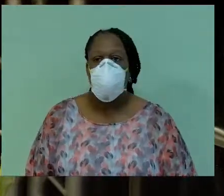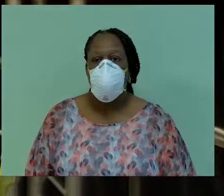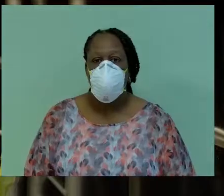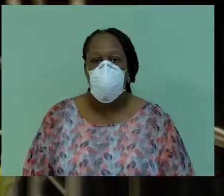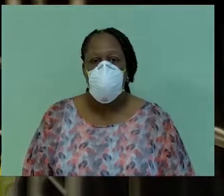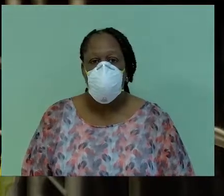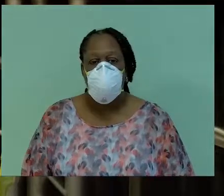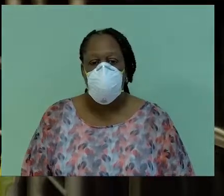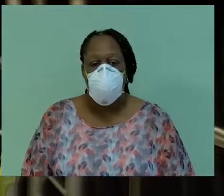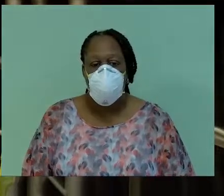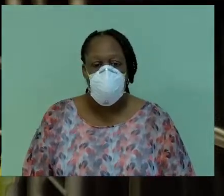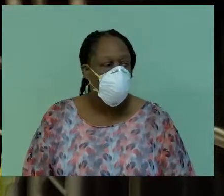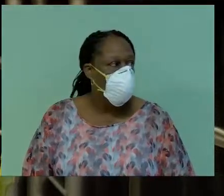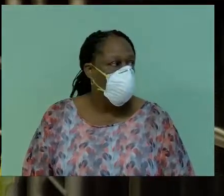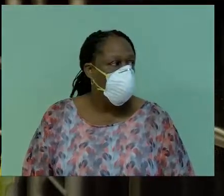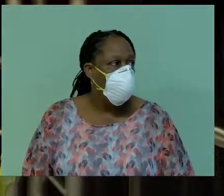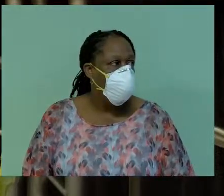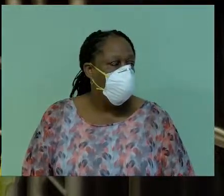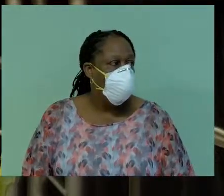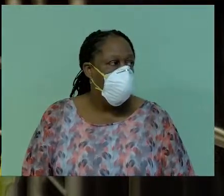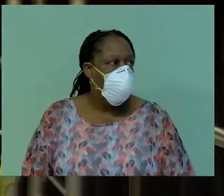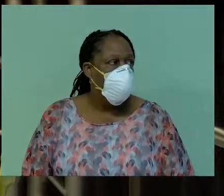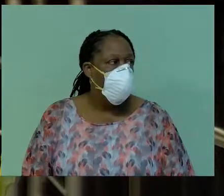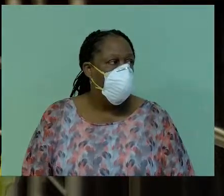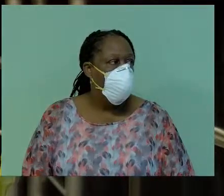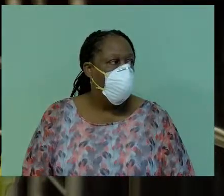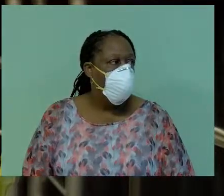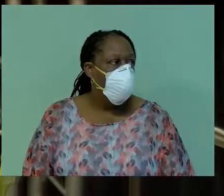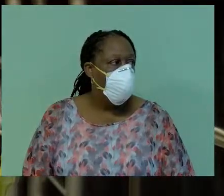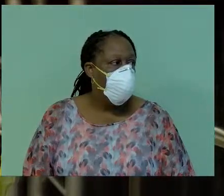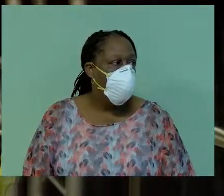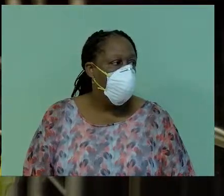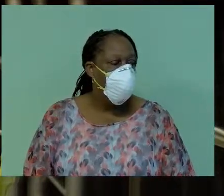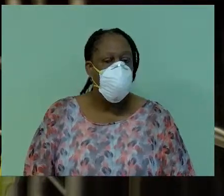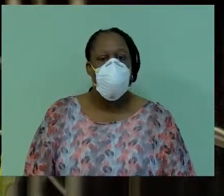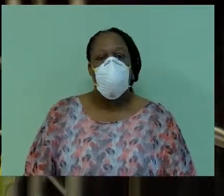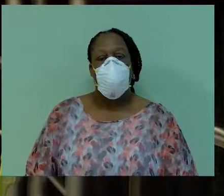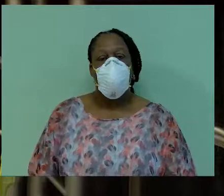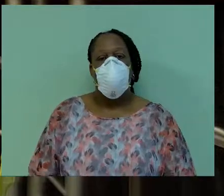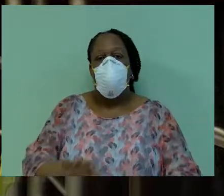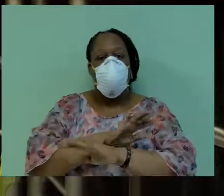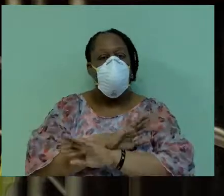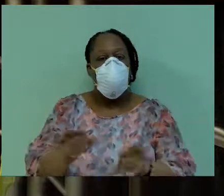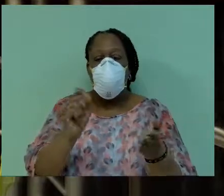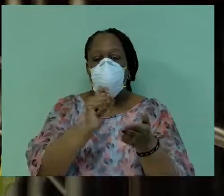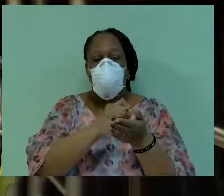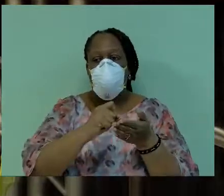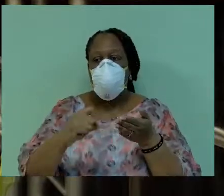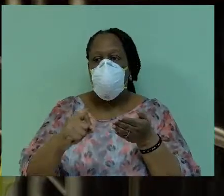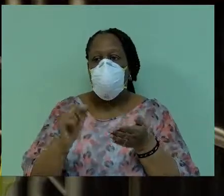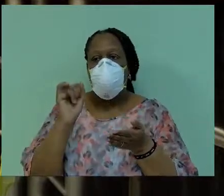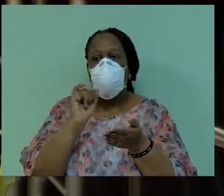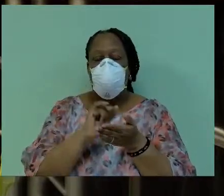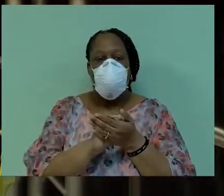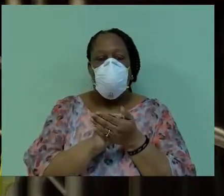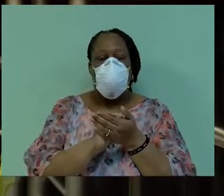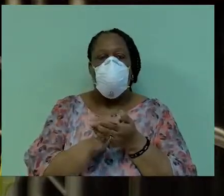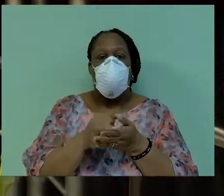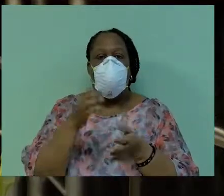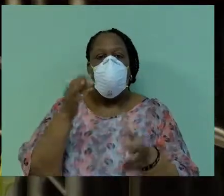Like, for instance, saying something like, if you use this product, it cures cancer, or it stops you from